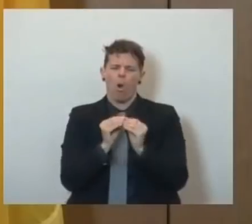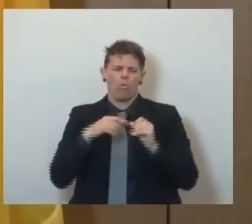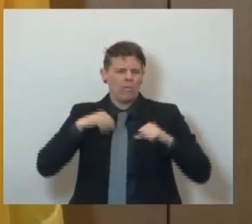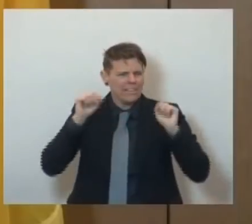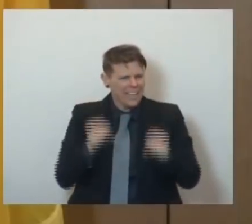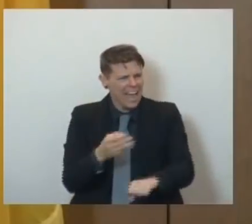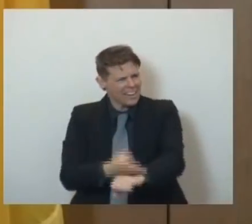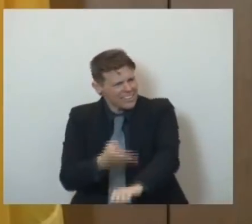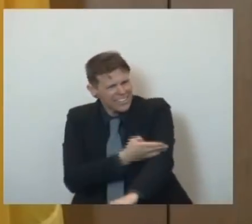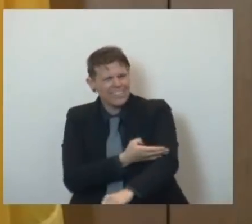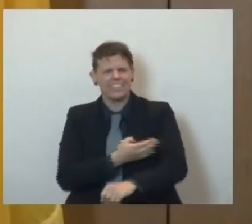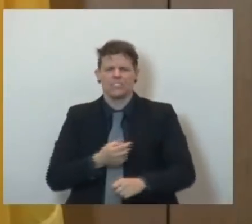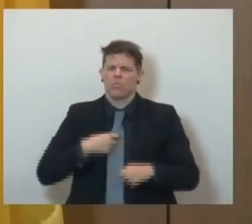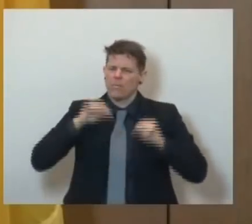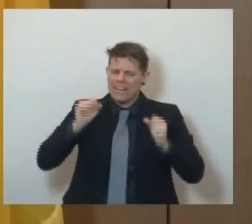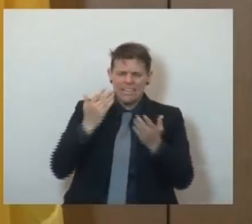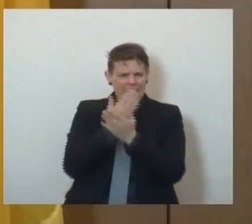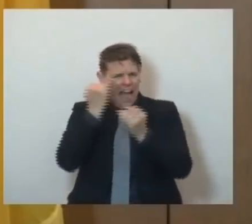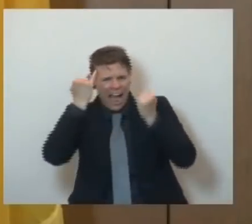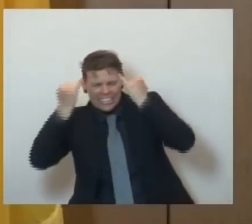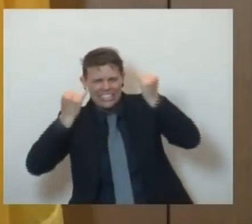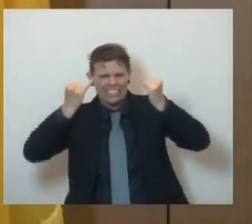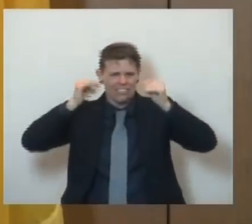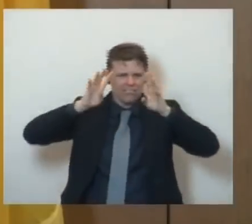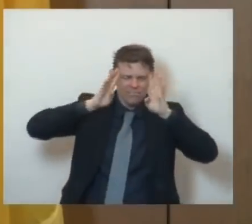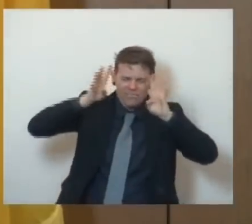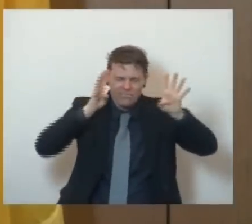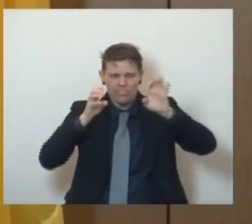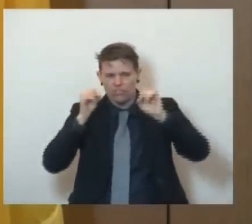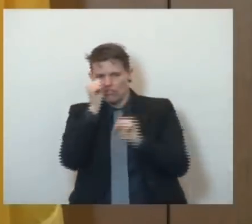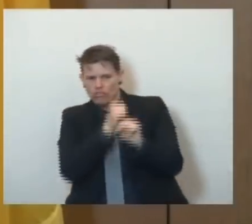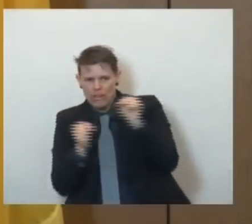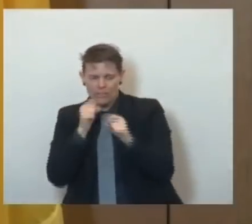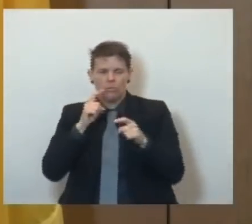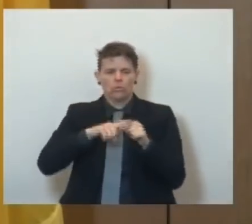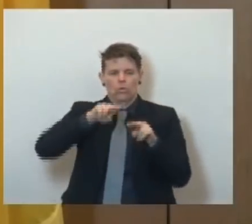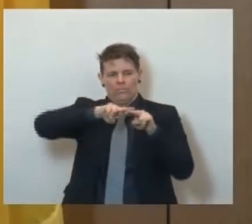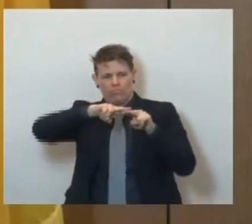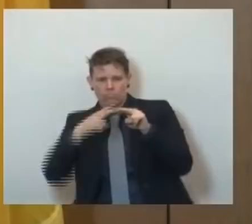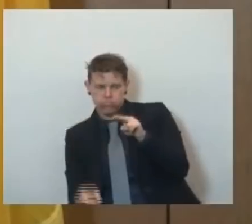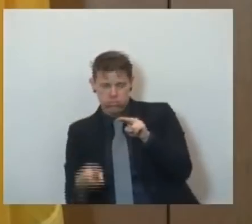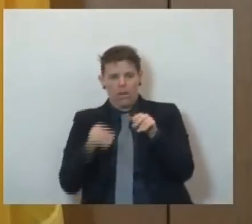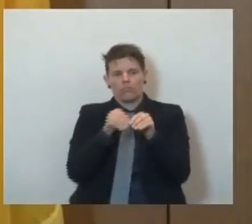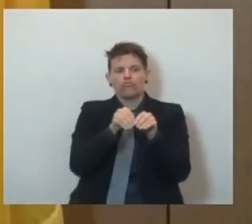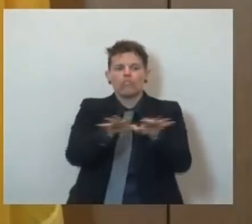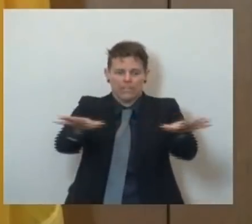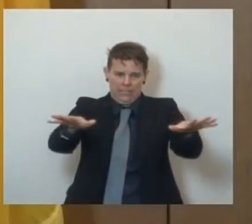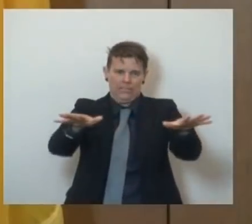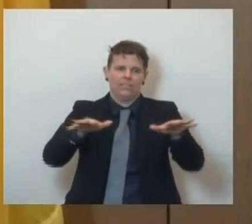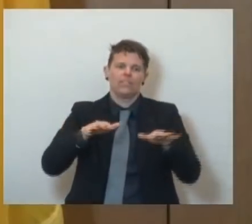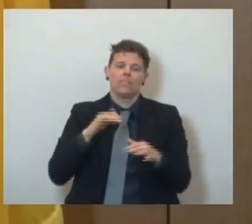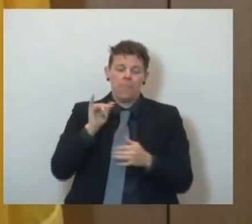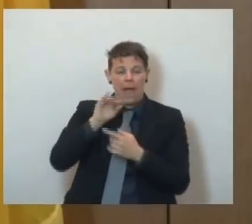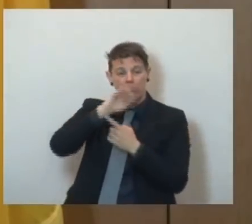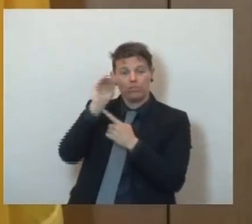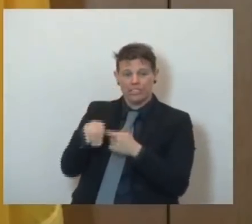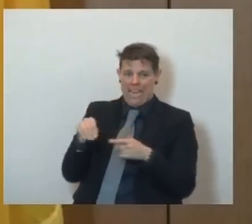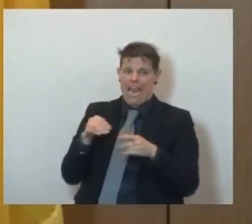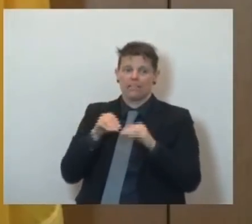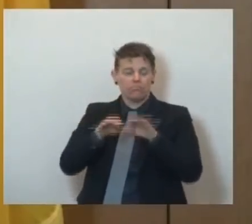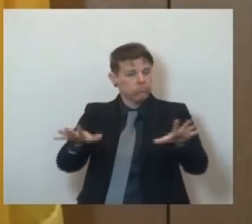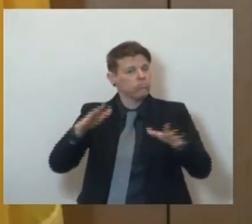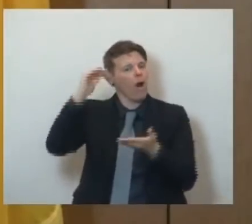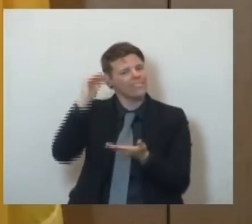other strategies that really do reduce the rate of transmission and save lives. I just can't believe otherwise. So we'll